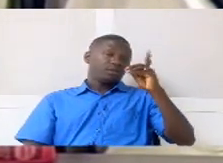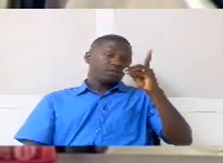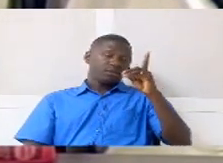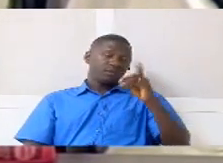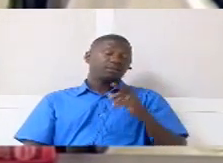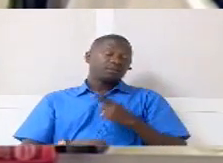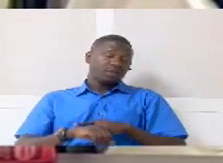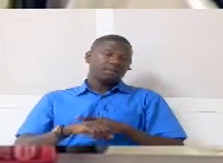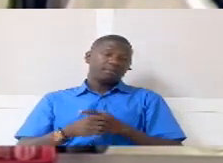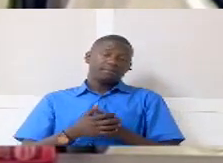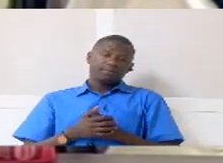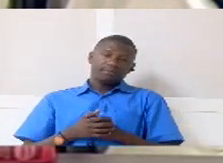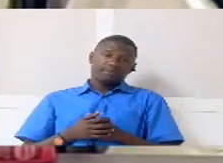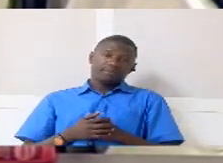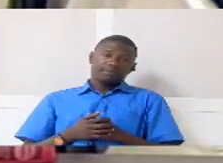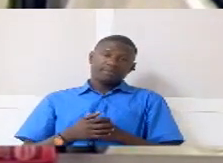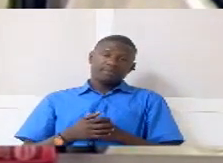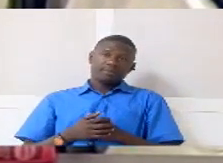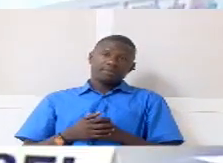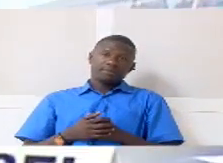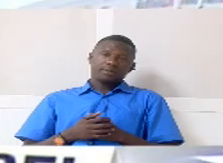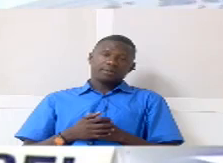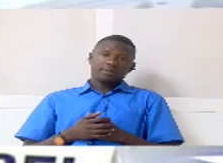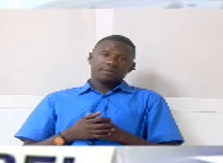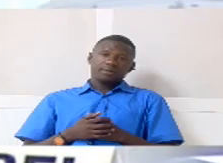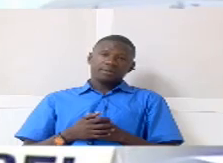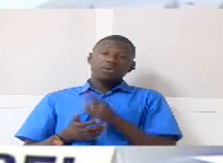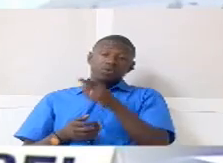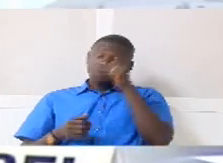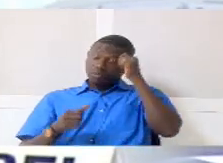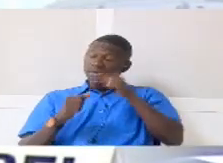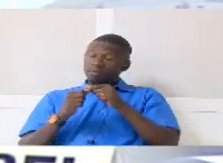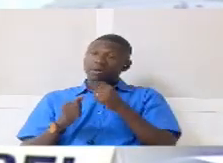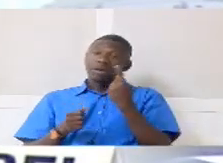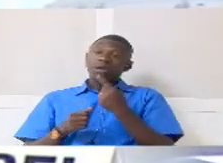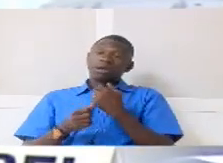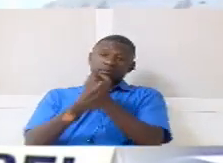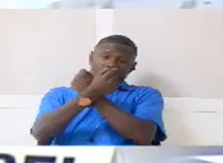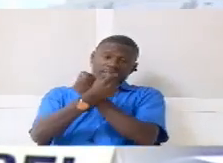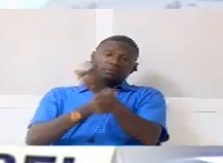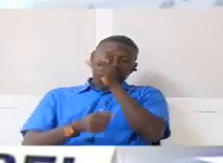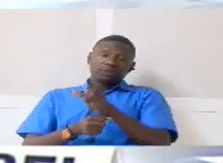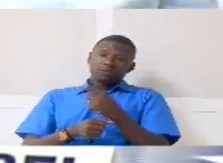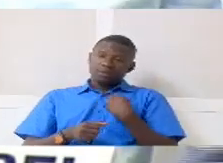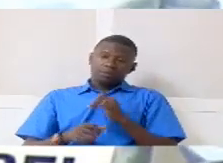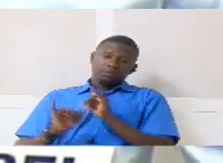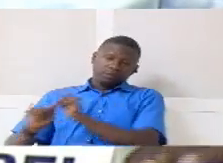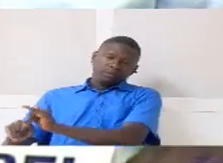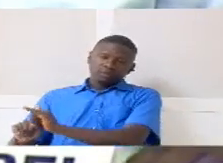prison officer can be detained, but that would be only for a brief period,